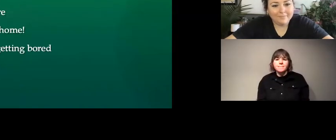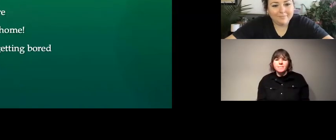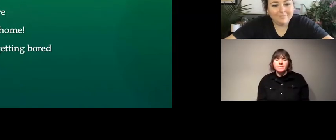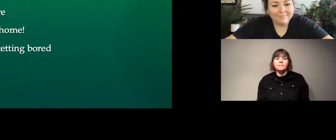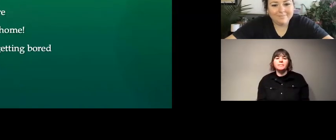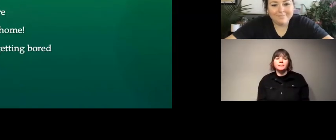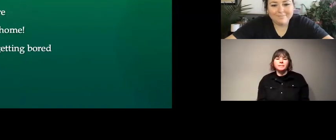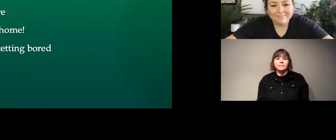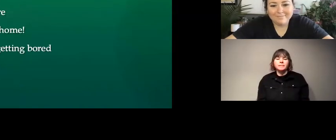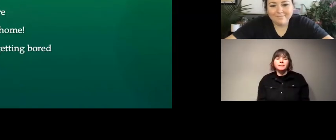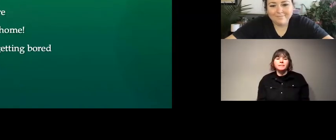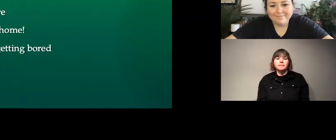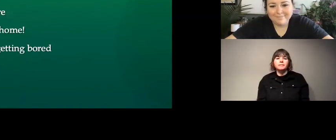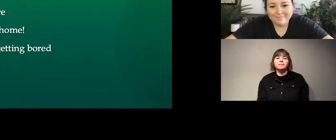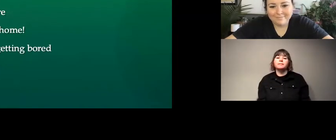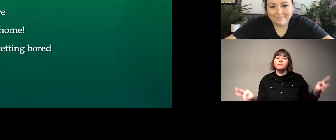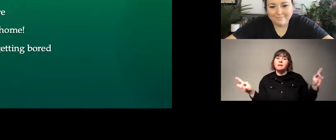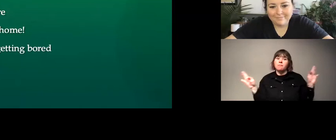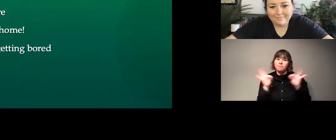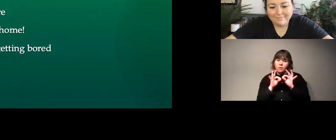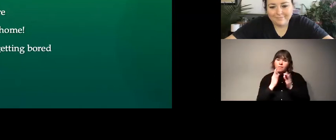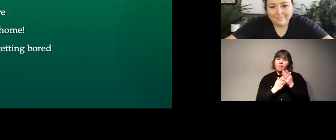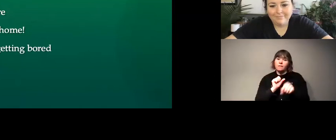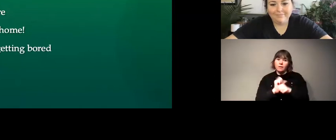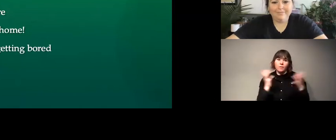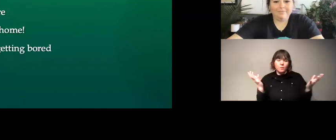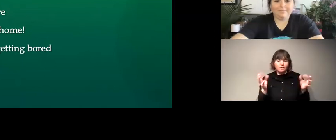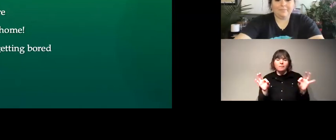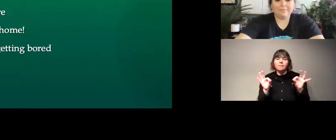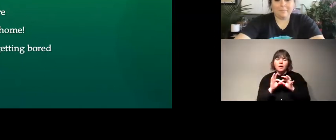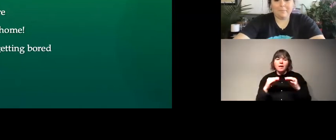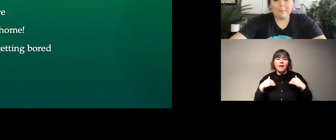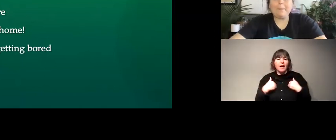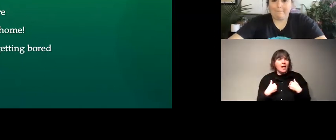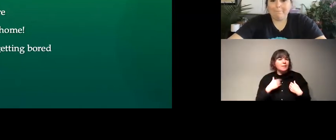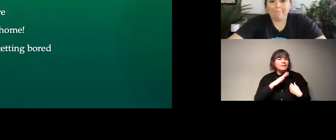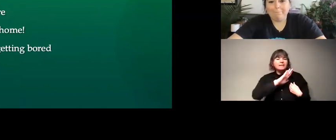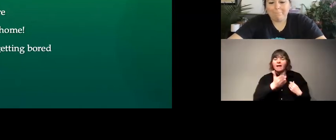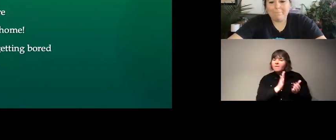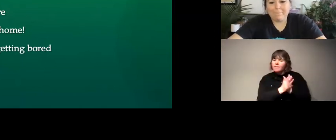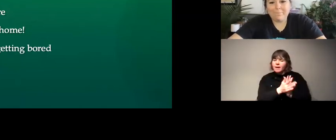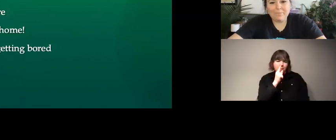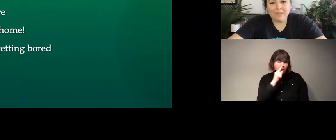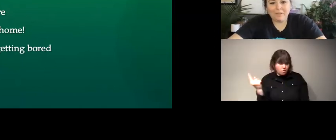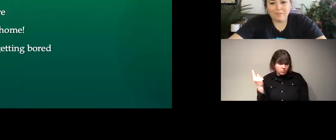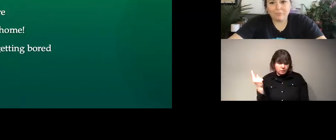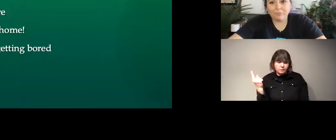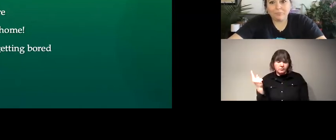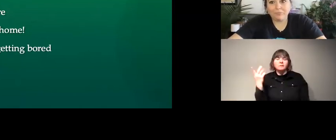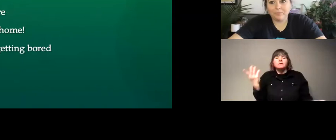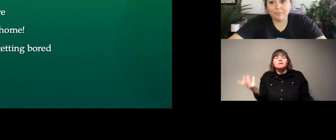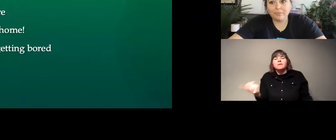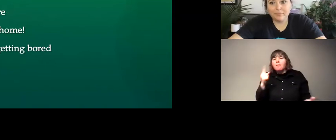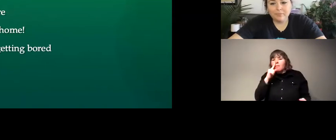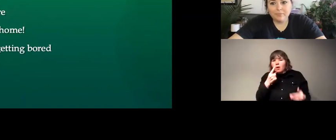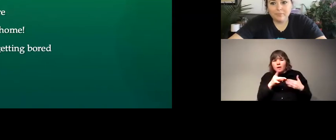Now, a really big important part of our job is to make sure that our animals don't get bored. Now, boredom can lead